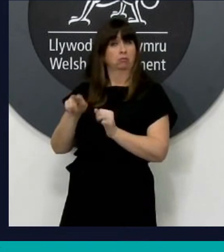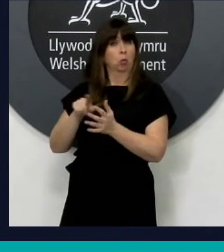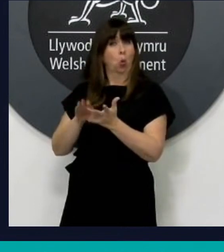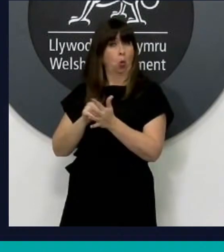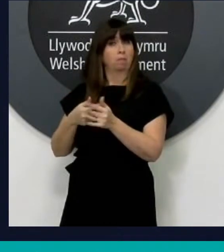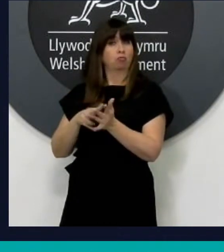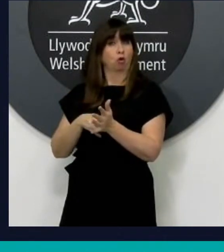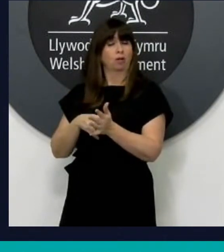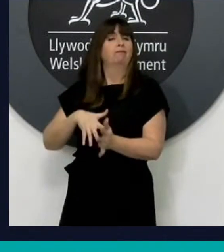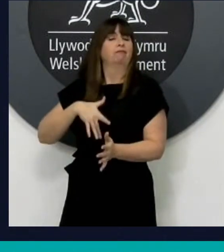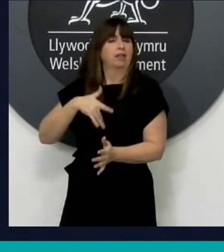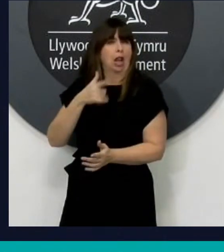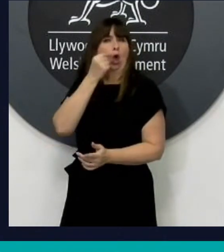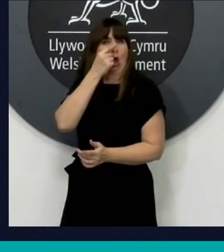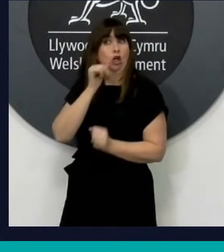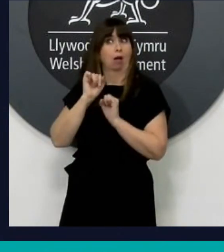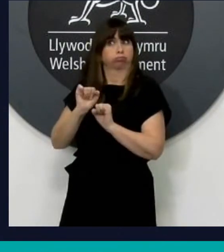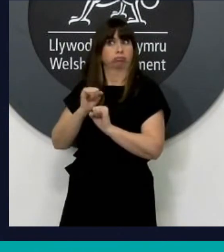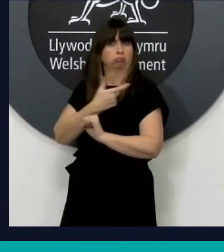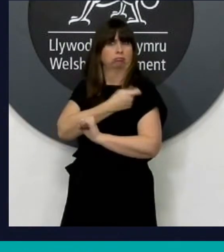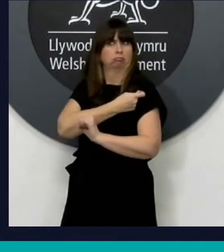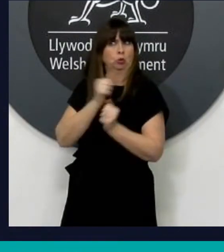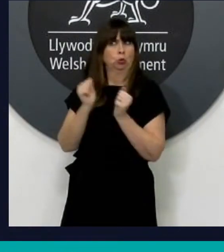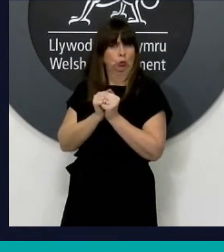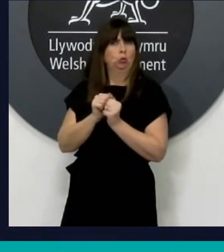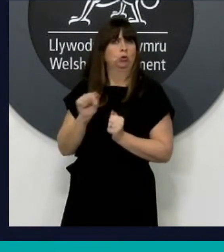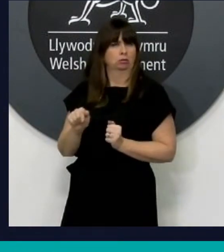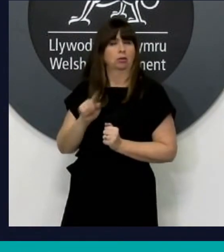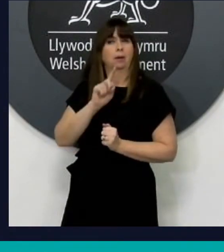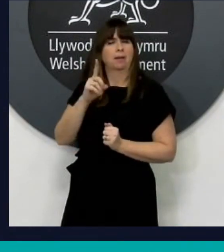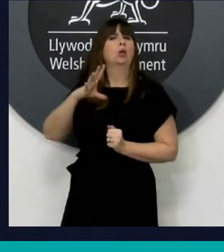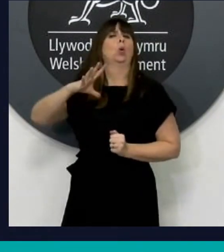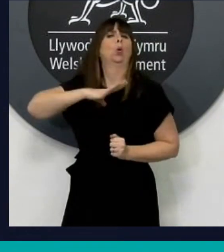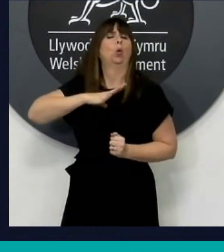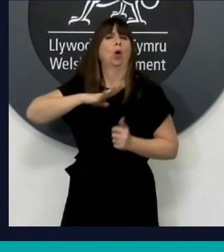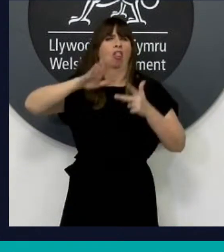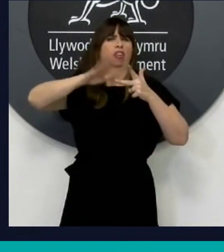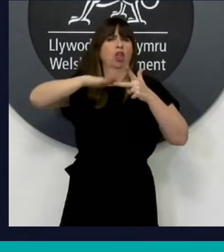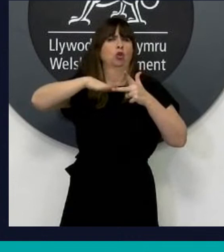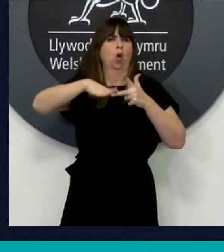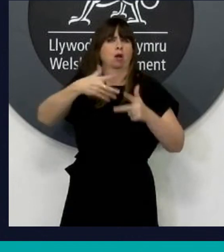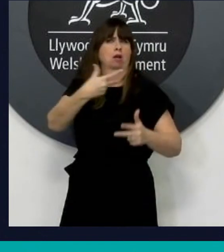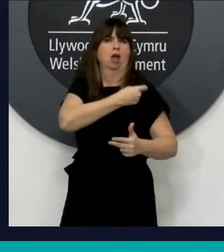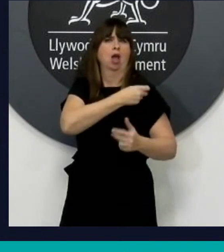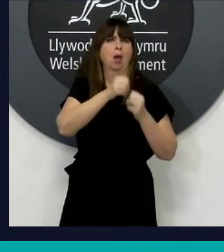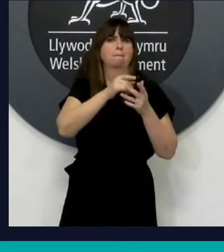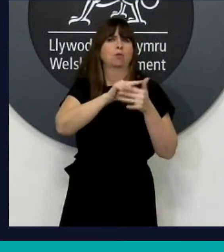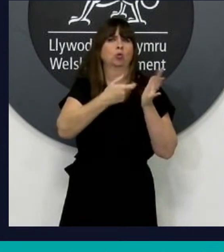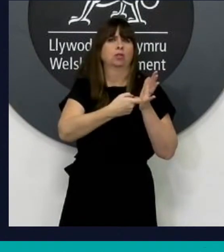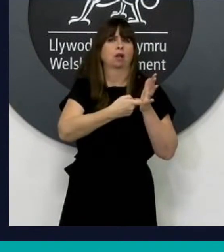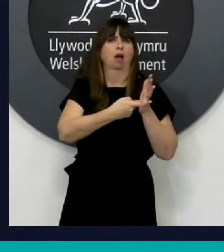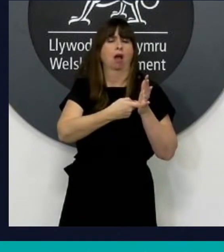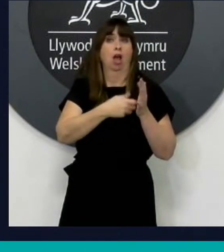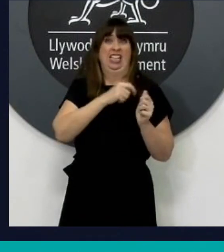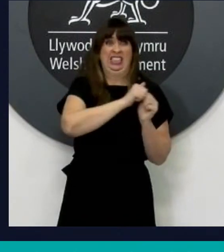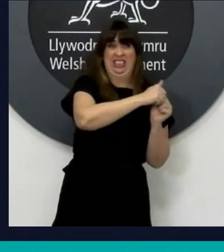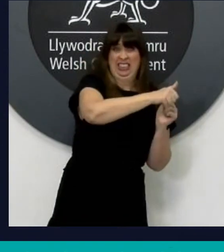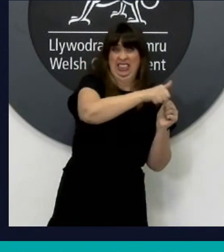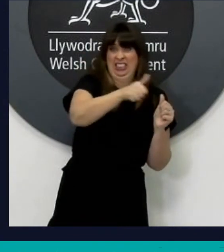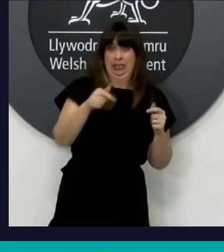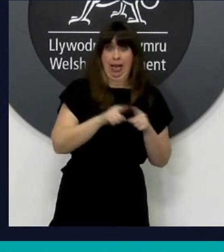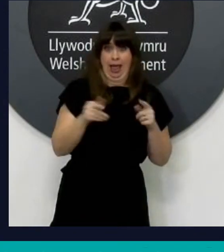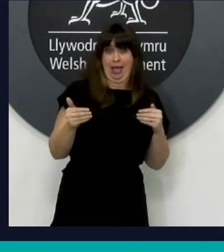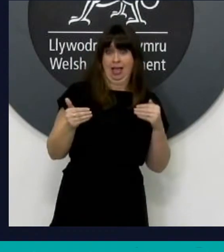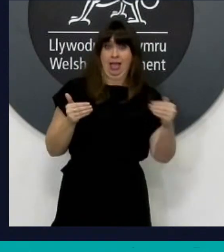and making sure that we can give everybody that's eligible their booster before any wave, in keeping with JCVI's